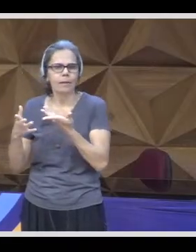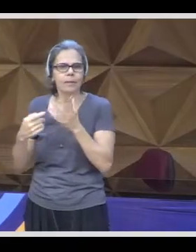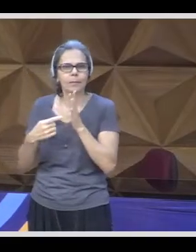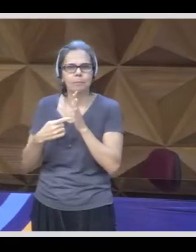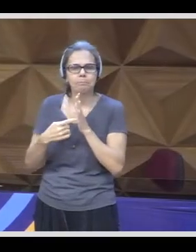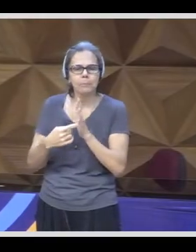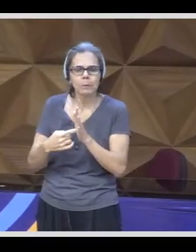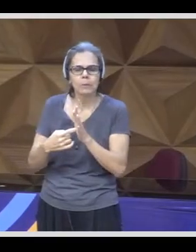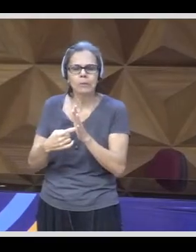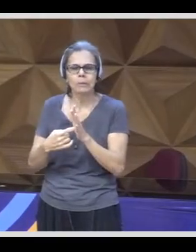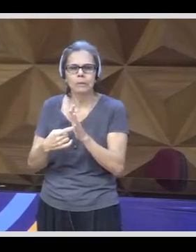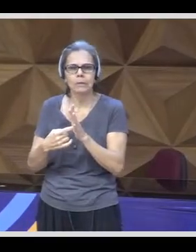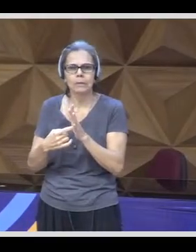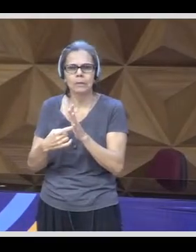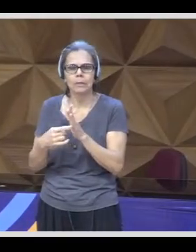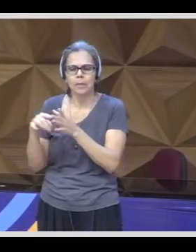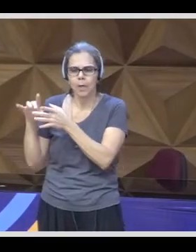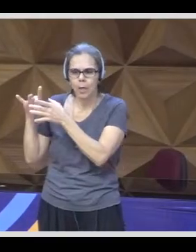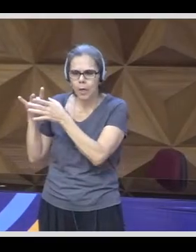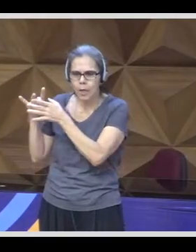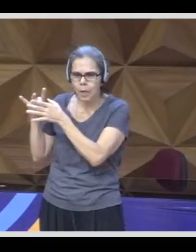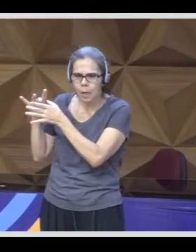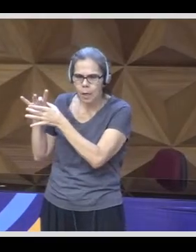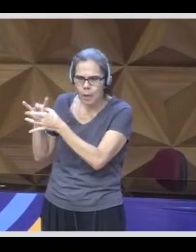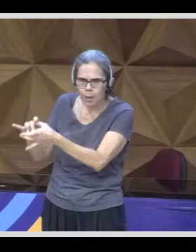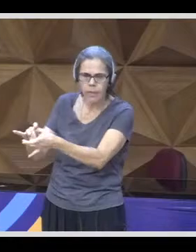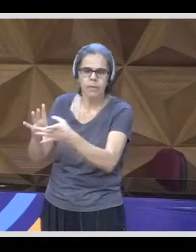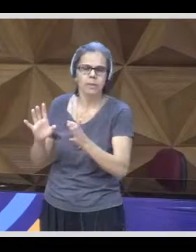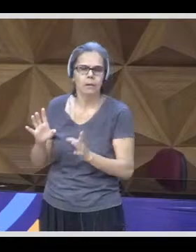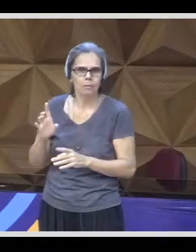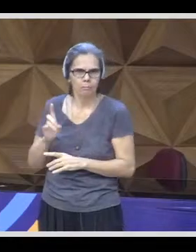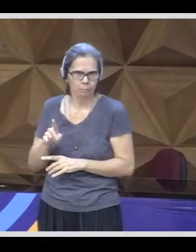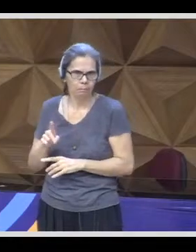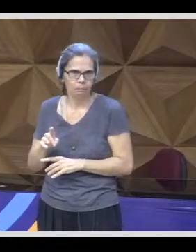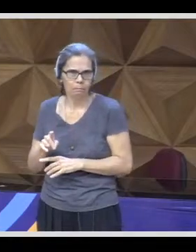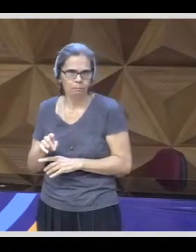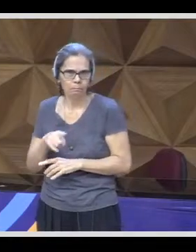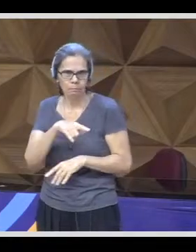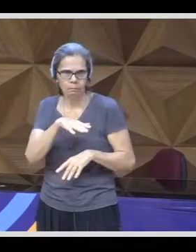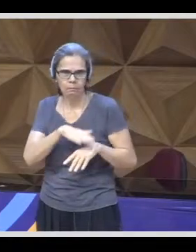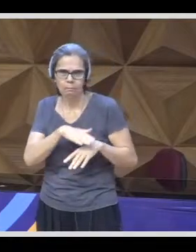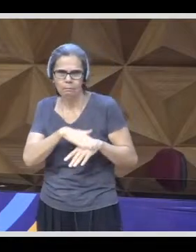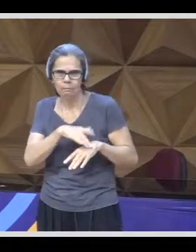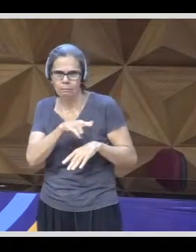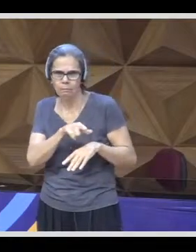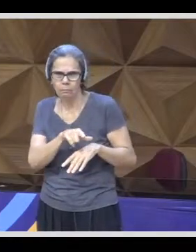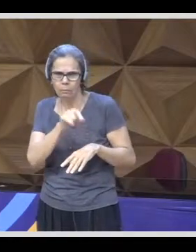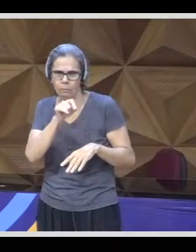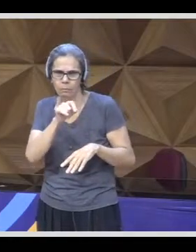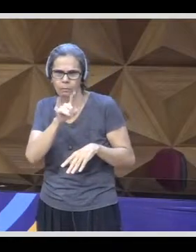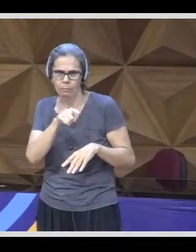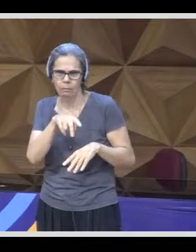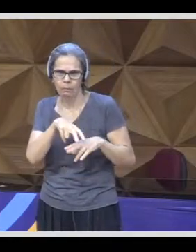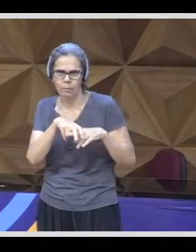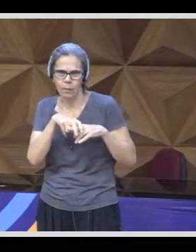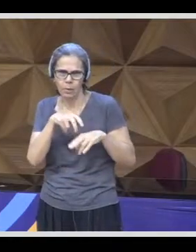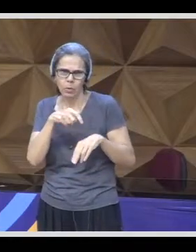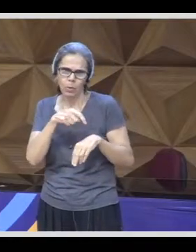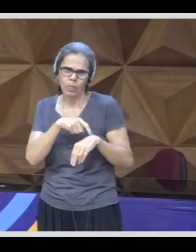I see maybe it was a choice. I was wondering, maybe it was a choice because the time for doing the presentation.